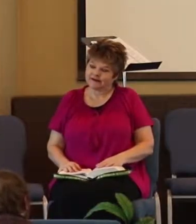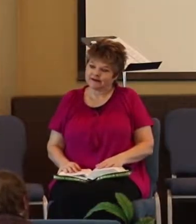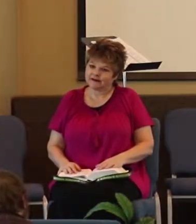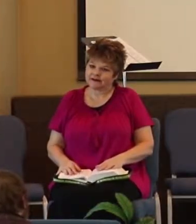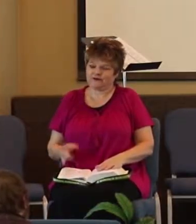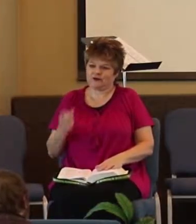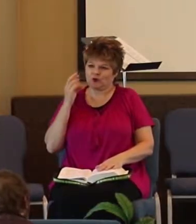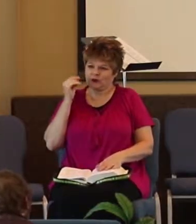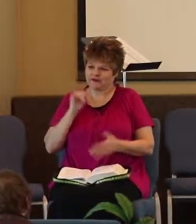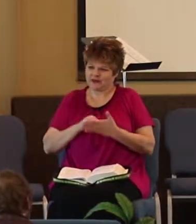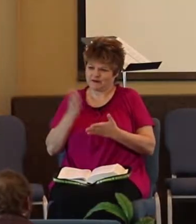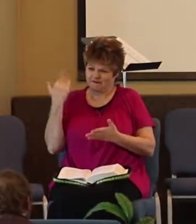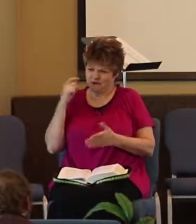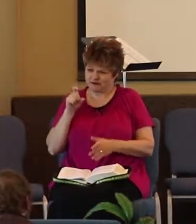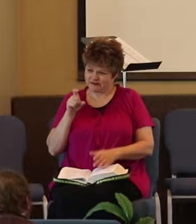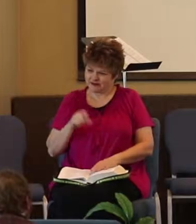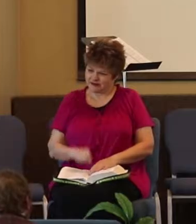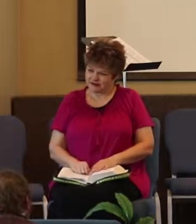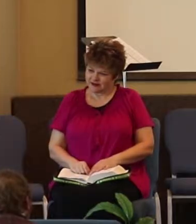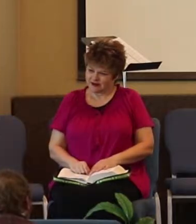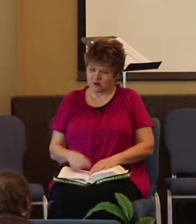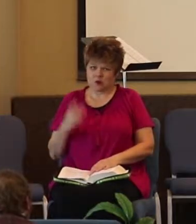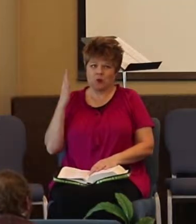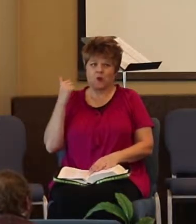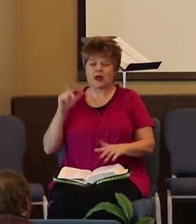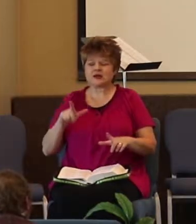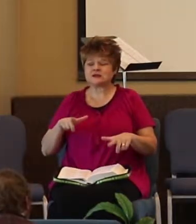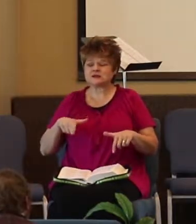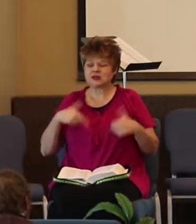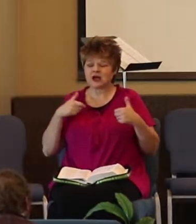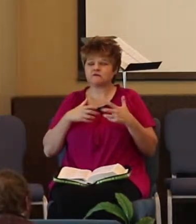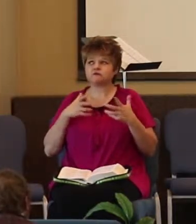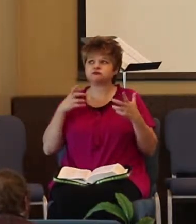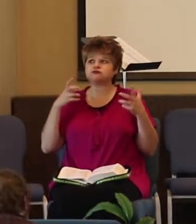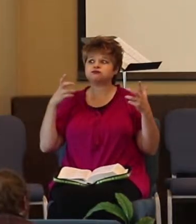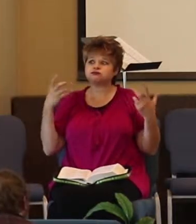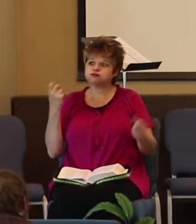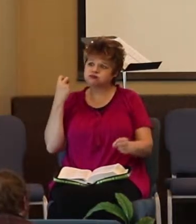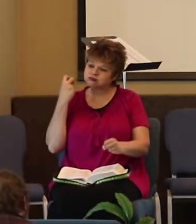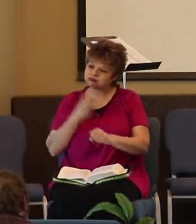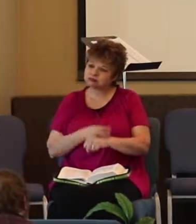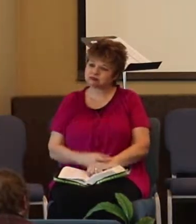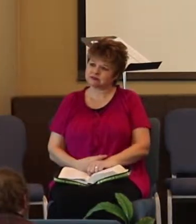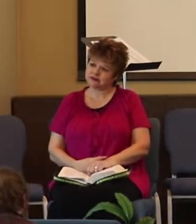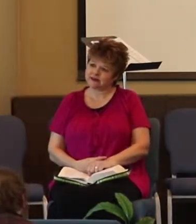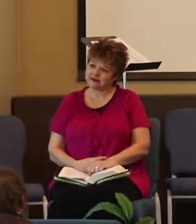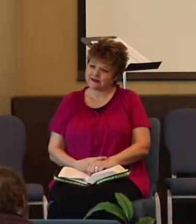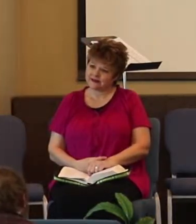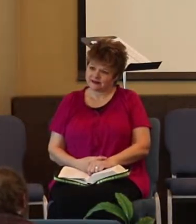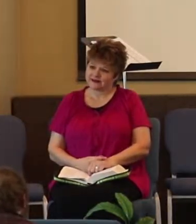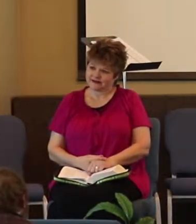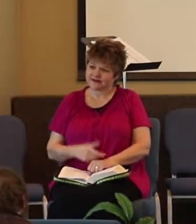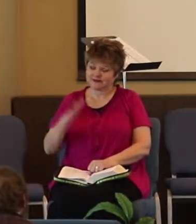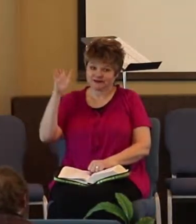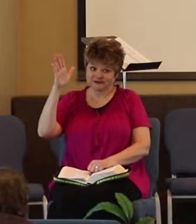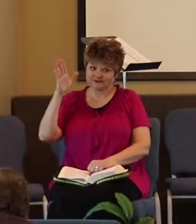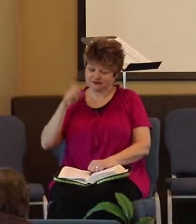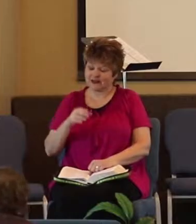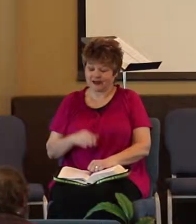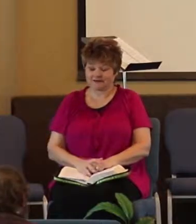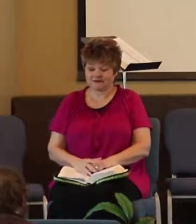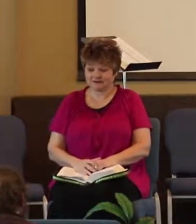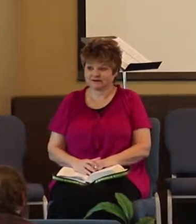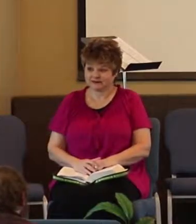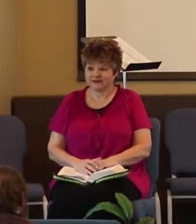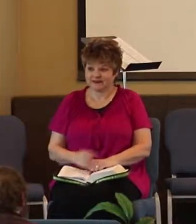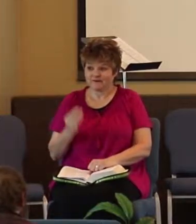Have you ever wondered that? God, why is life so hard? Anybody ever? Am I the only one? No, here's